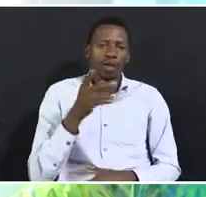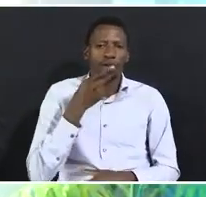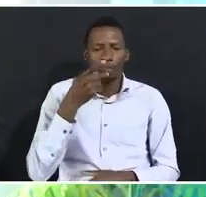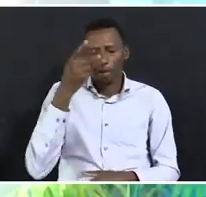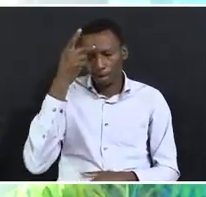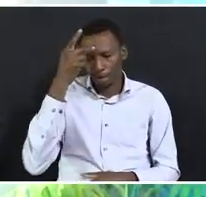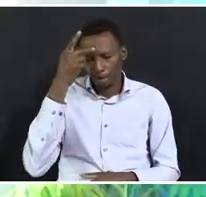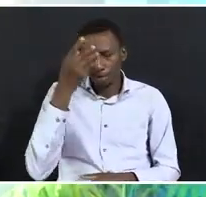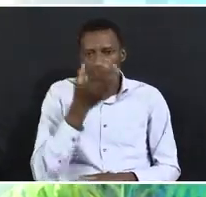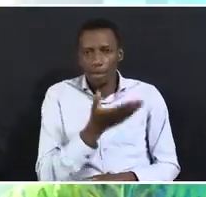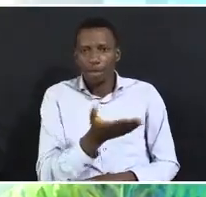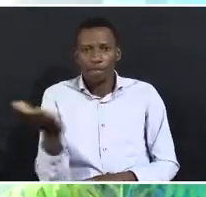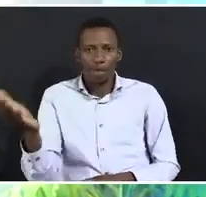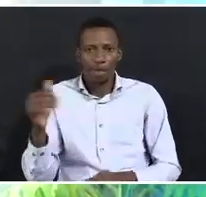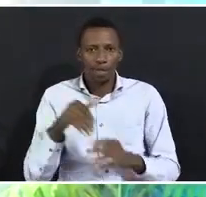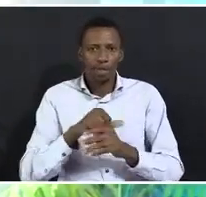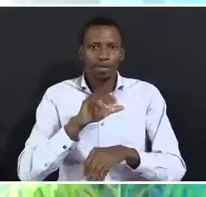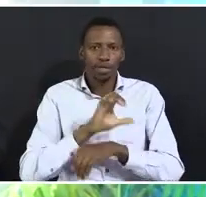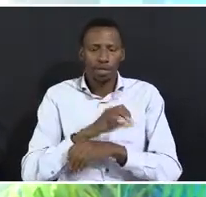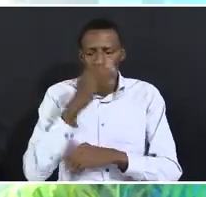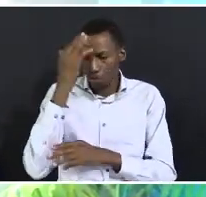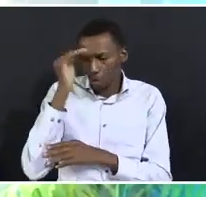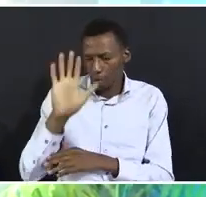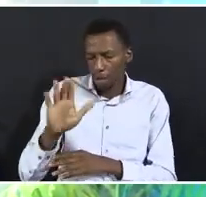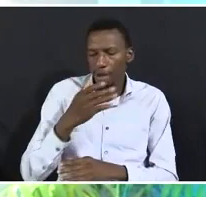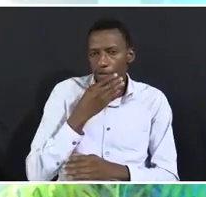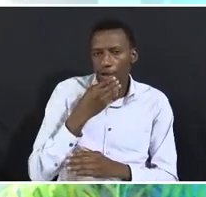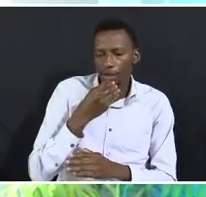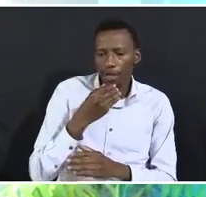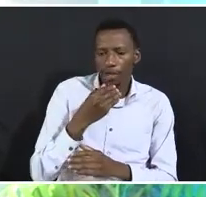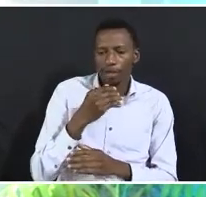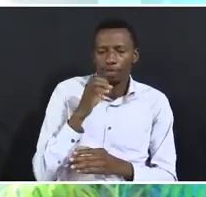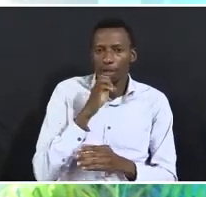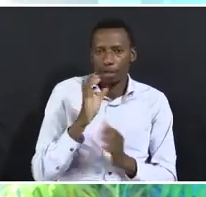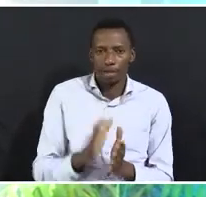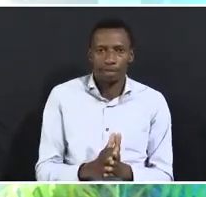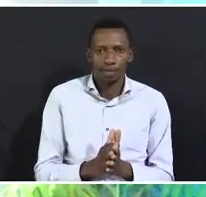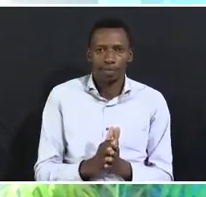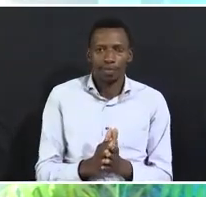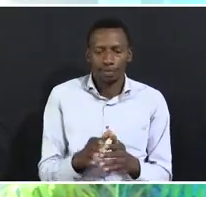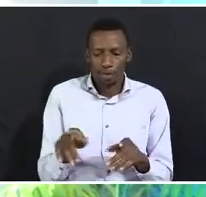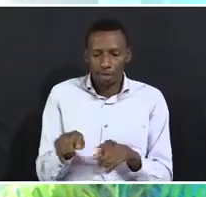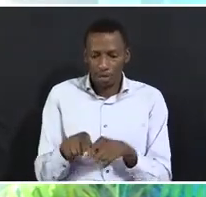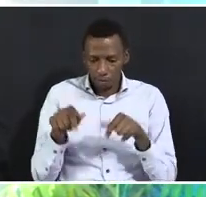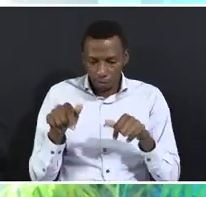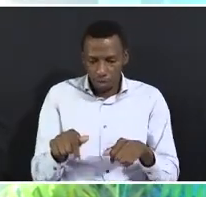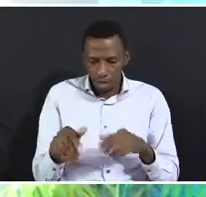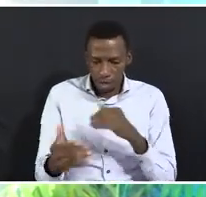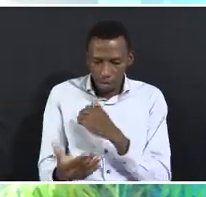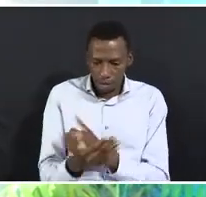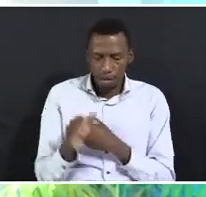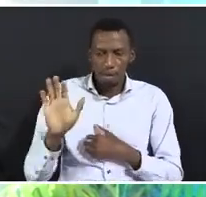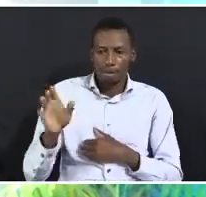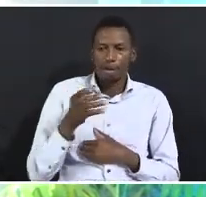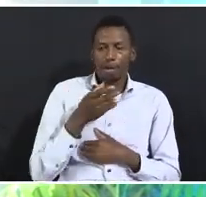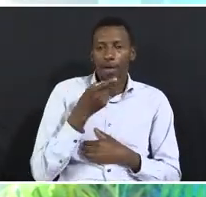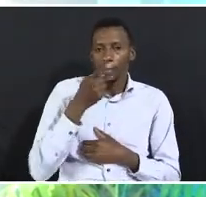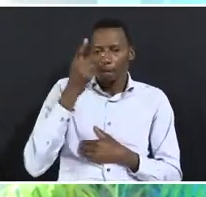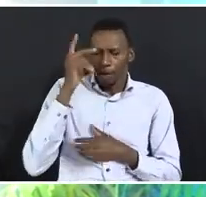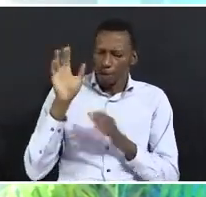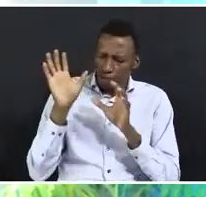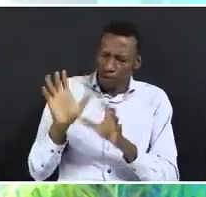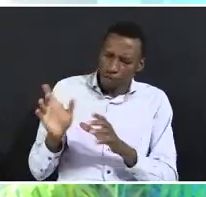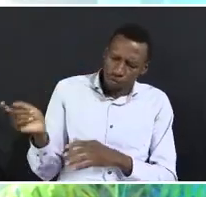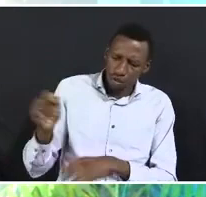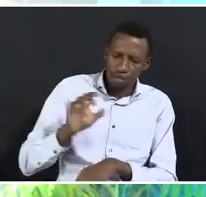They are in charge because your father is an elder. Even this morning, your parents were dragging you to come to church. You didn't want. And you think